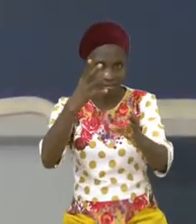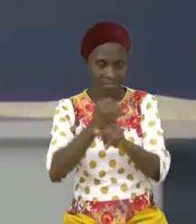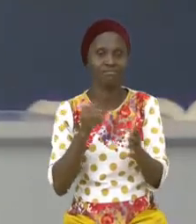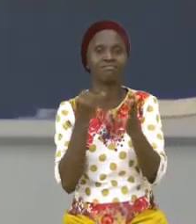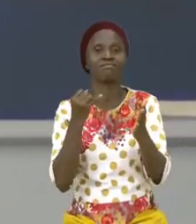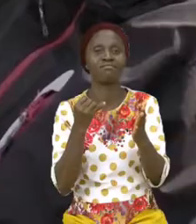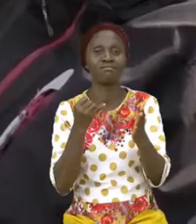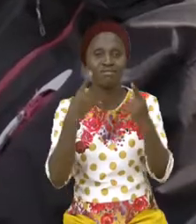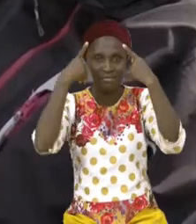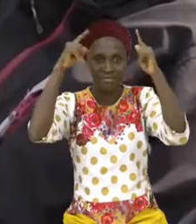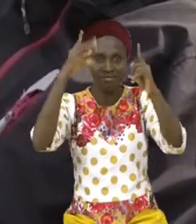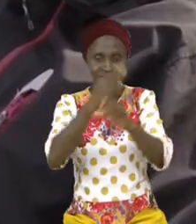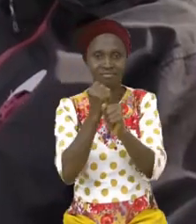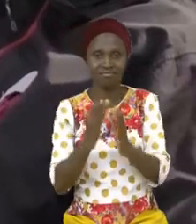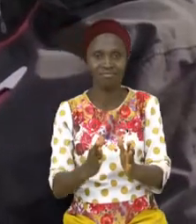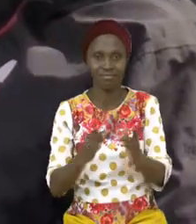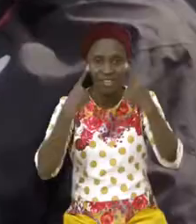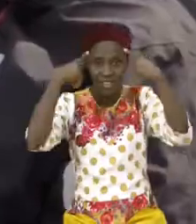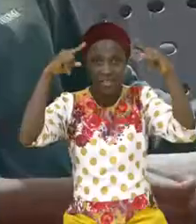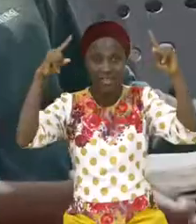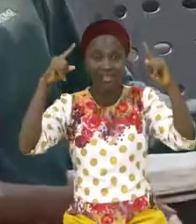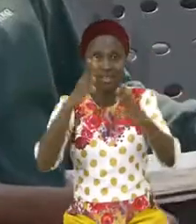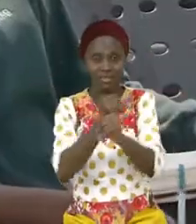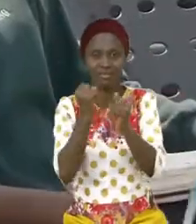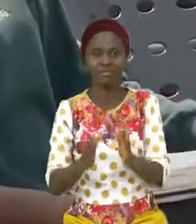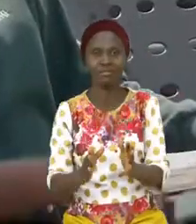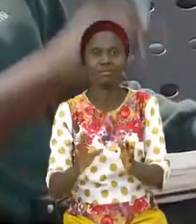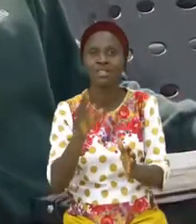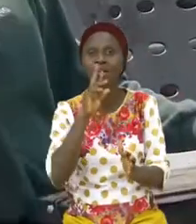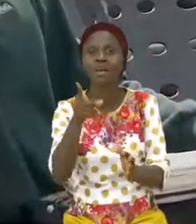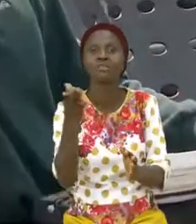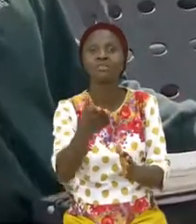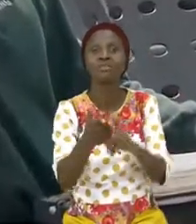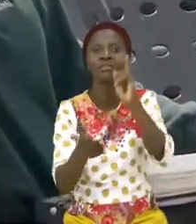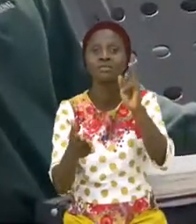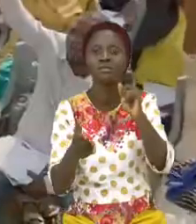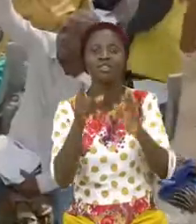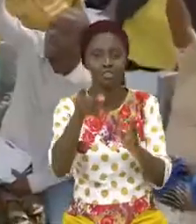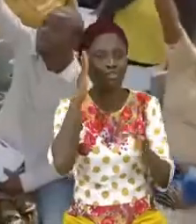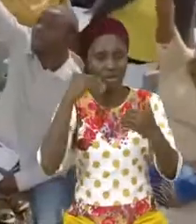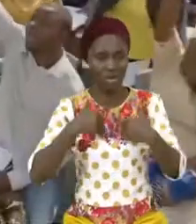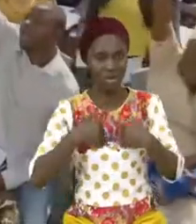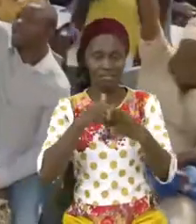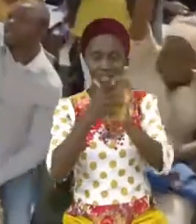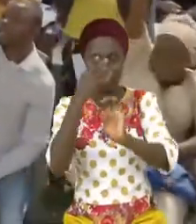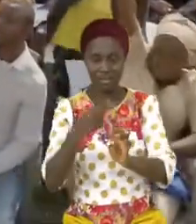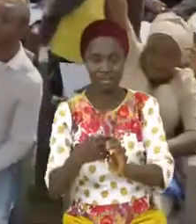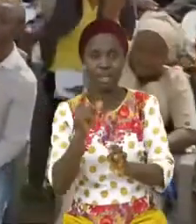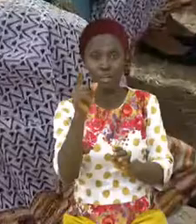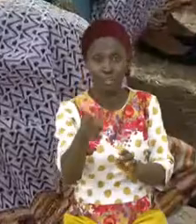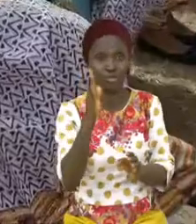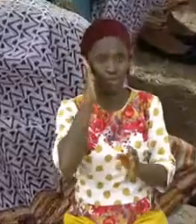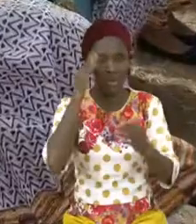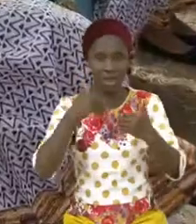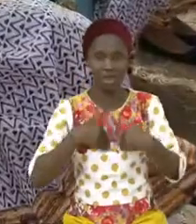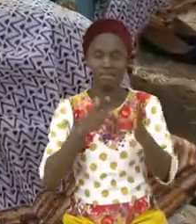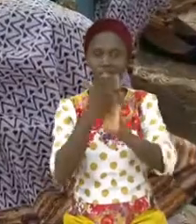her go get her what are you you were you will have